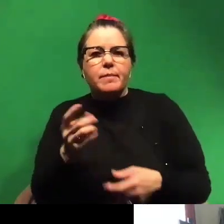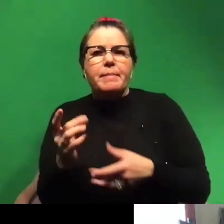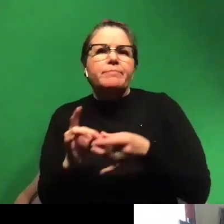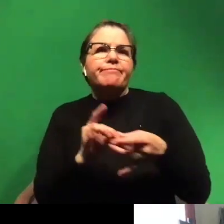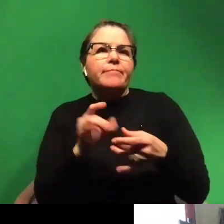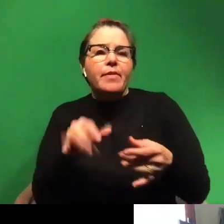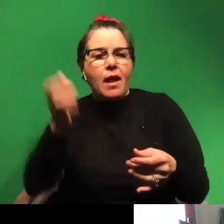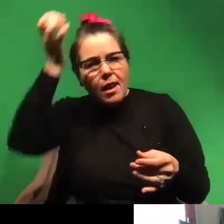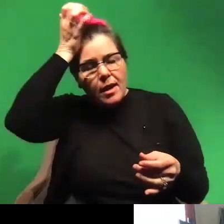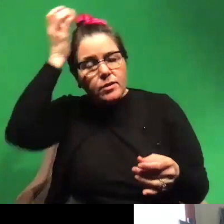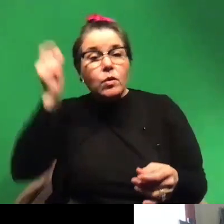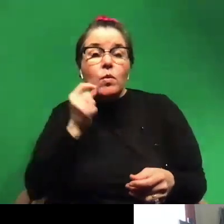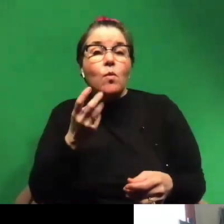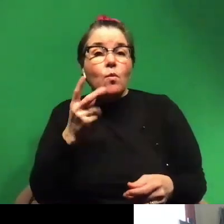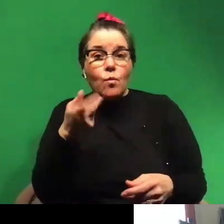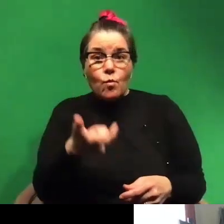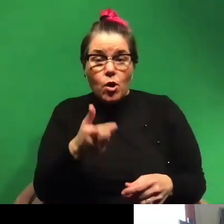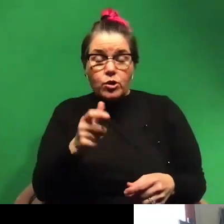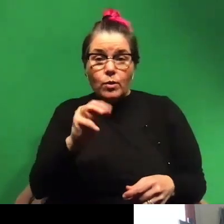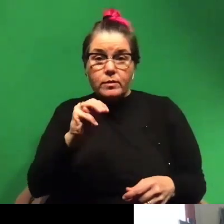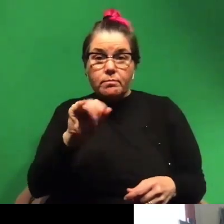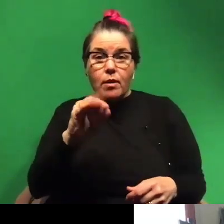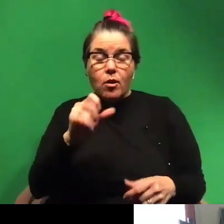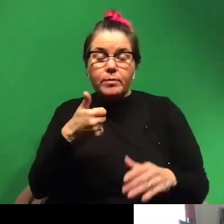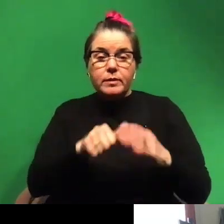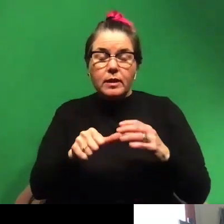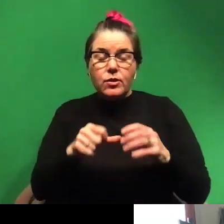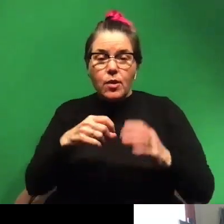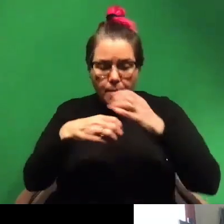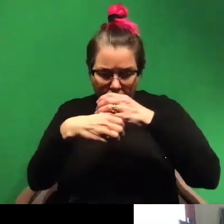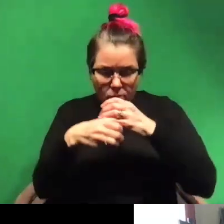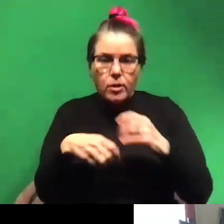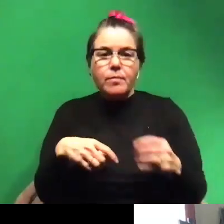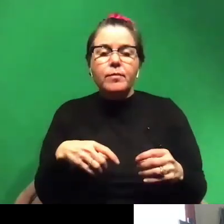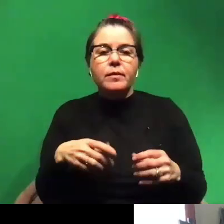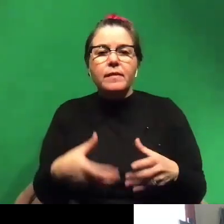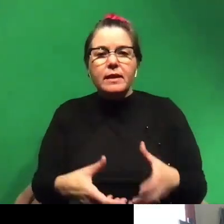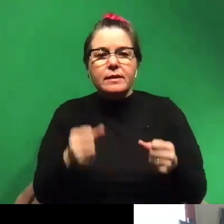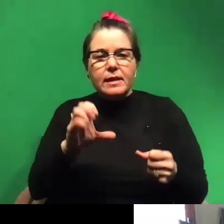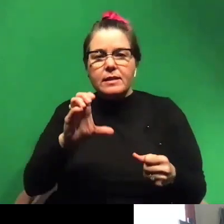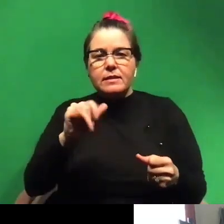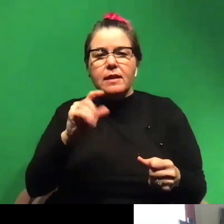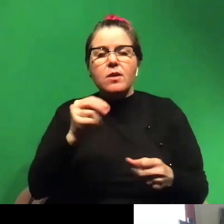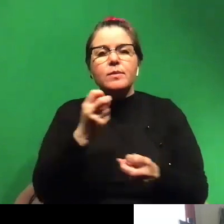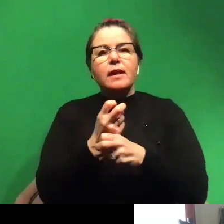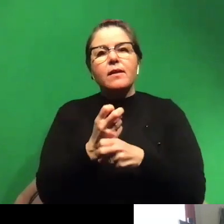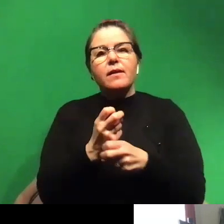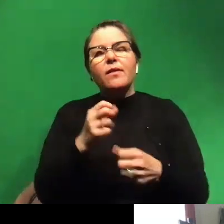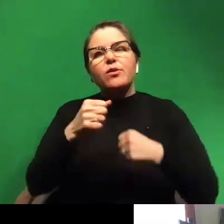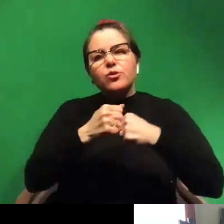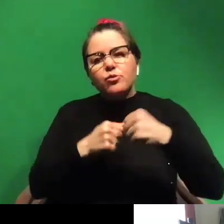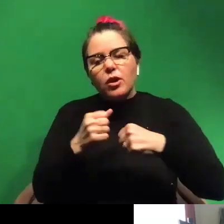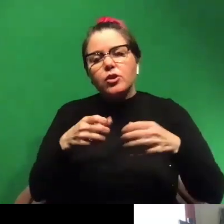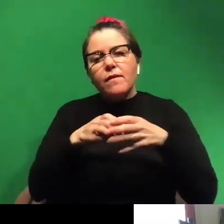cool when you watch these microbes under the microscope is that they take the what's called the cytoskeleton, so basically the structure of the